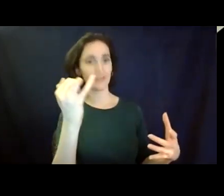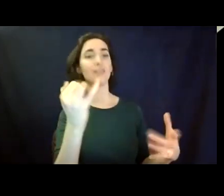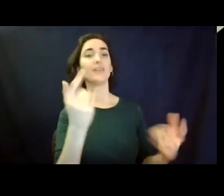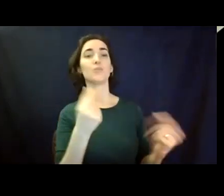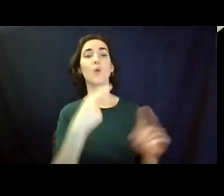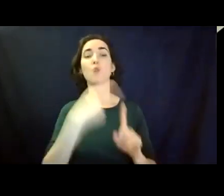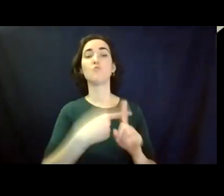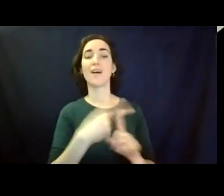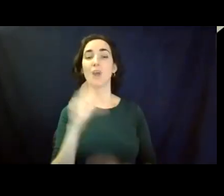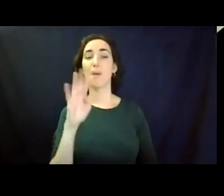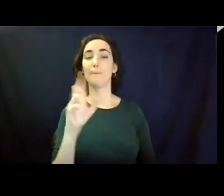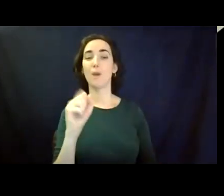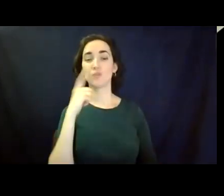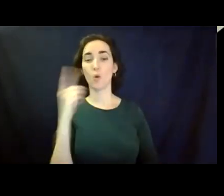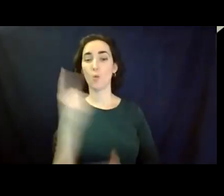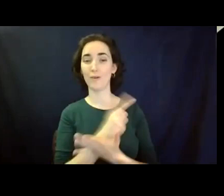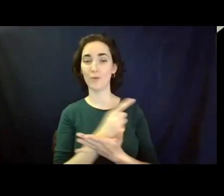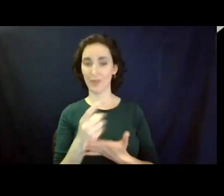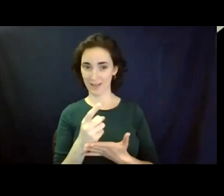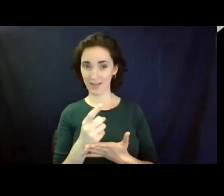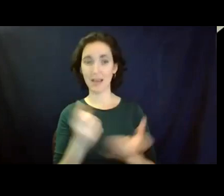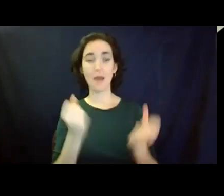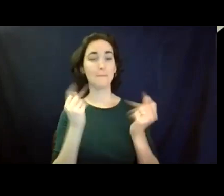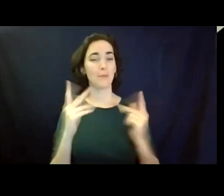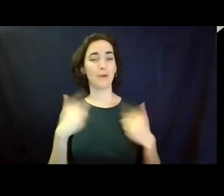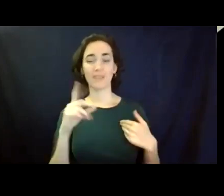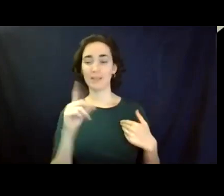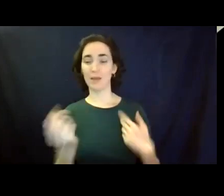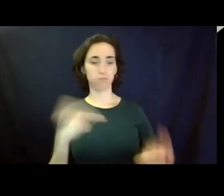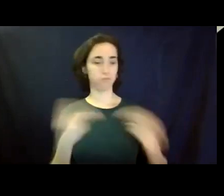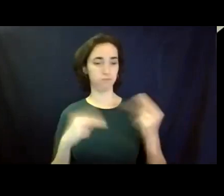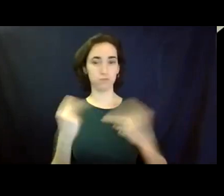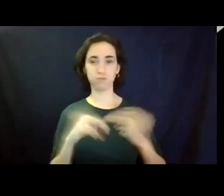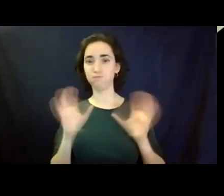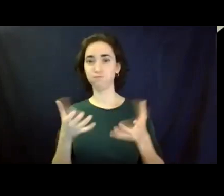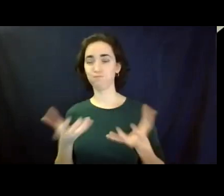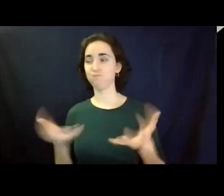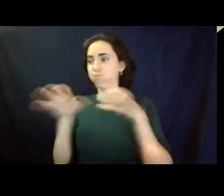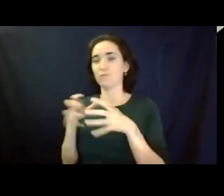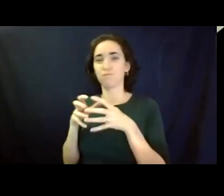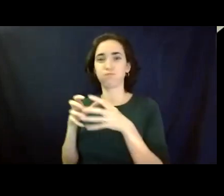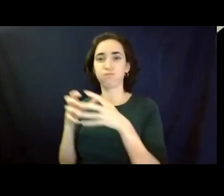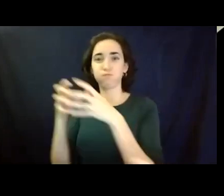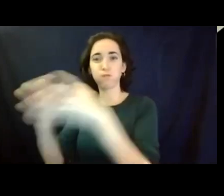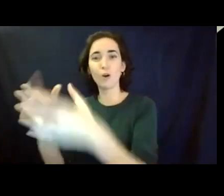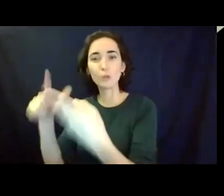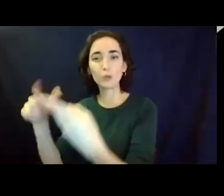a bus for a week, getting a bunch of people with disabilities on it, and heading to DC